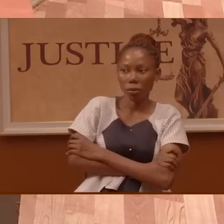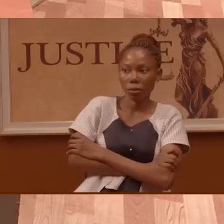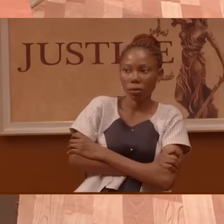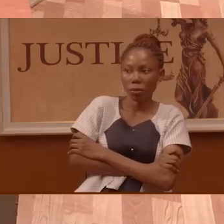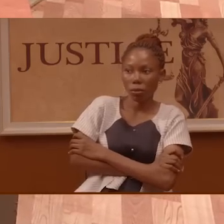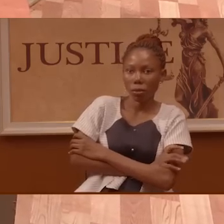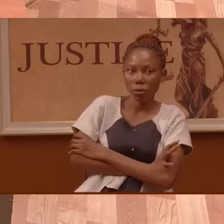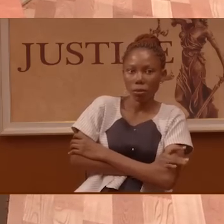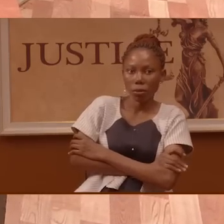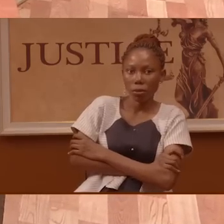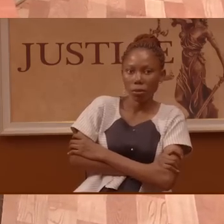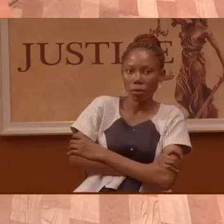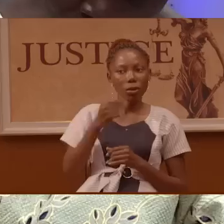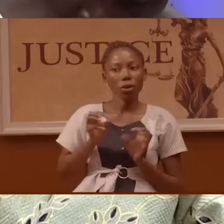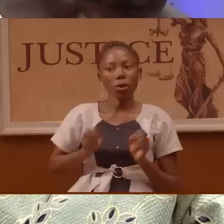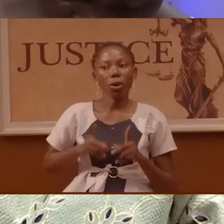center here.